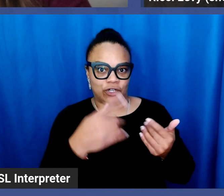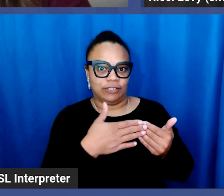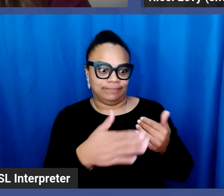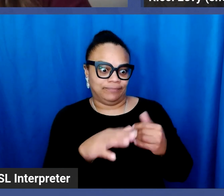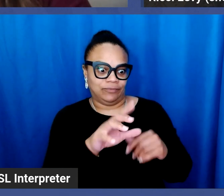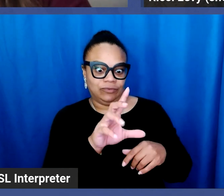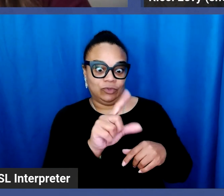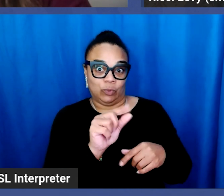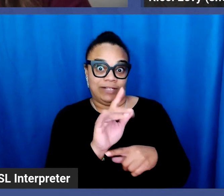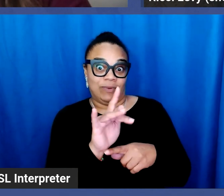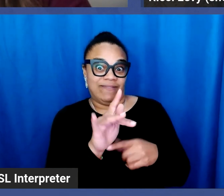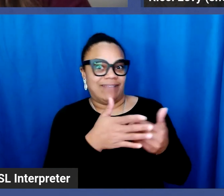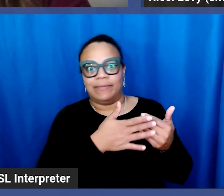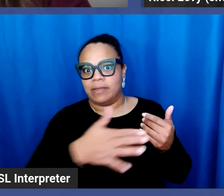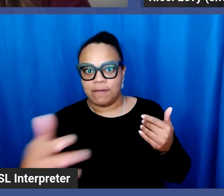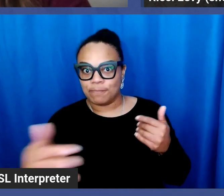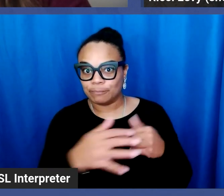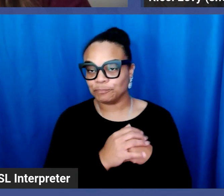beyond.